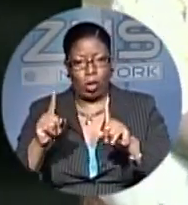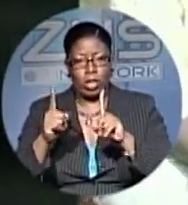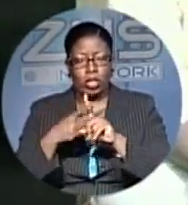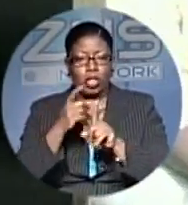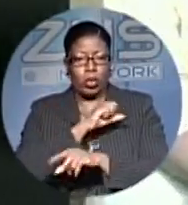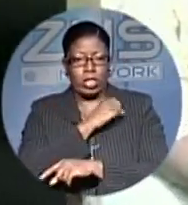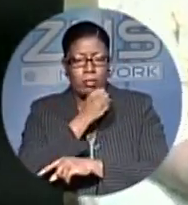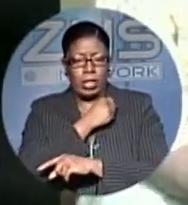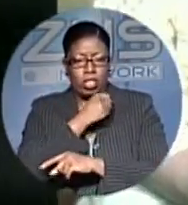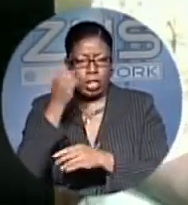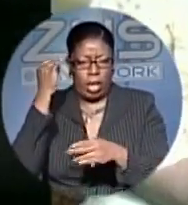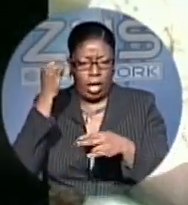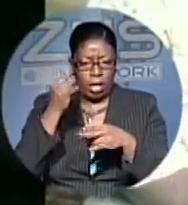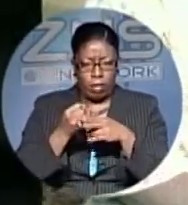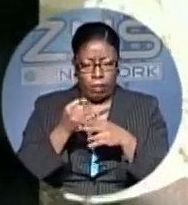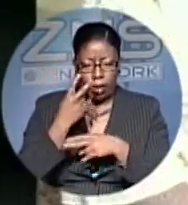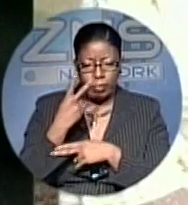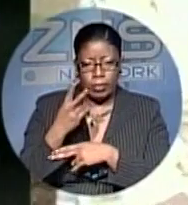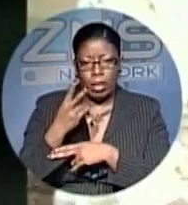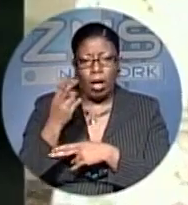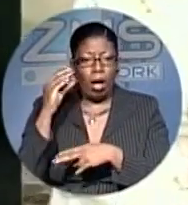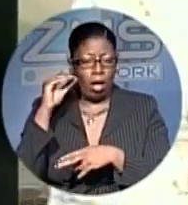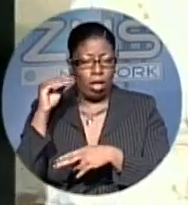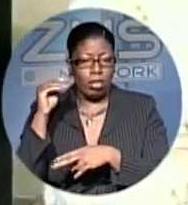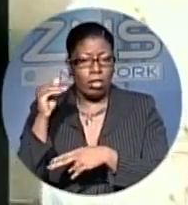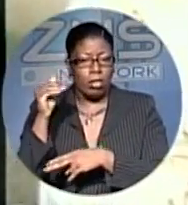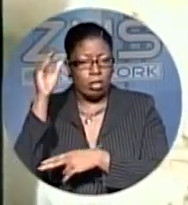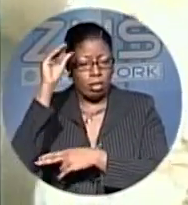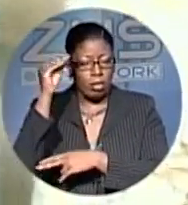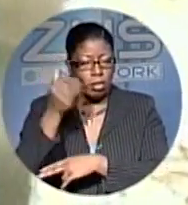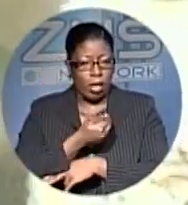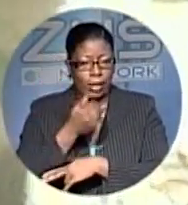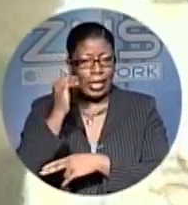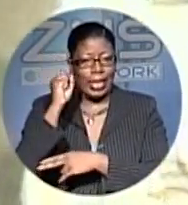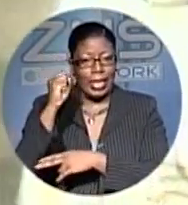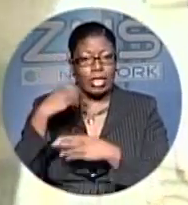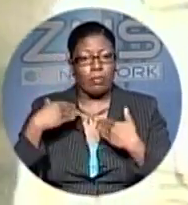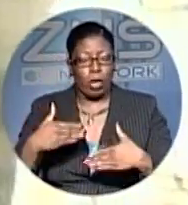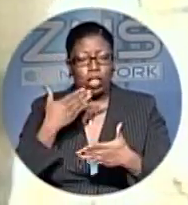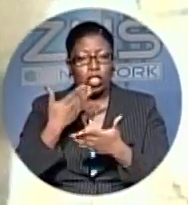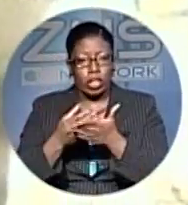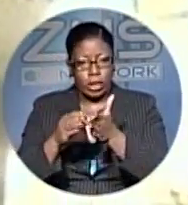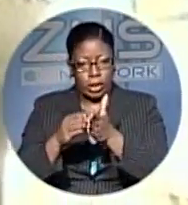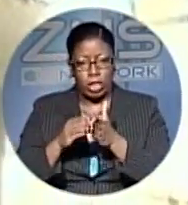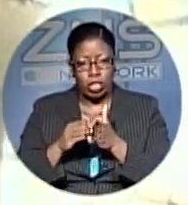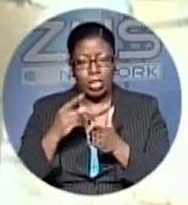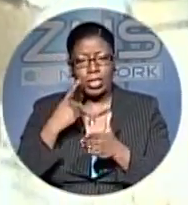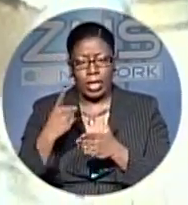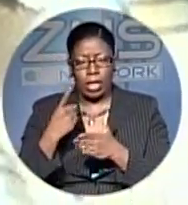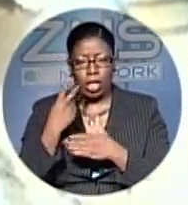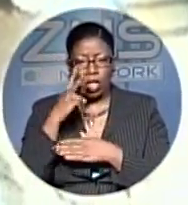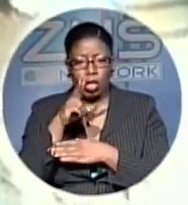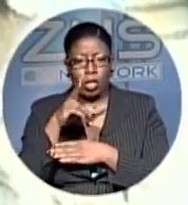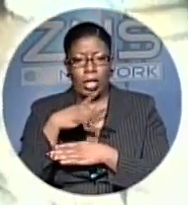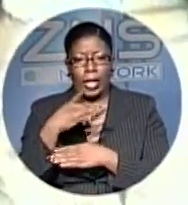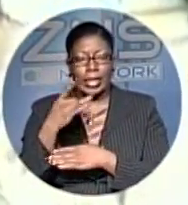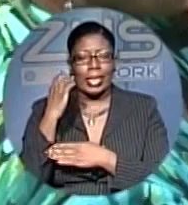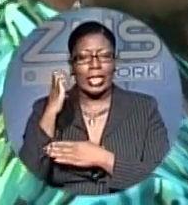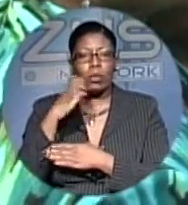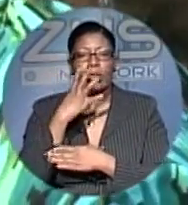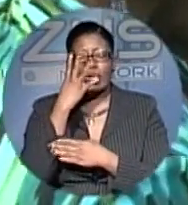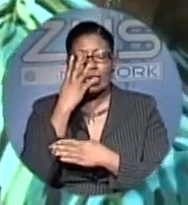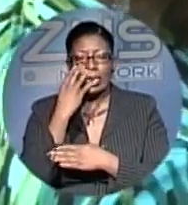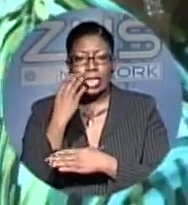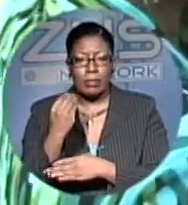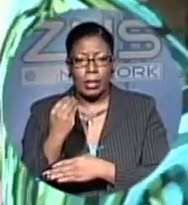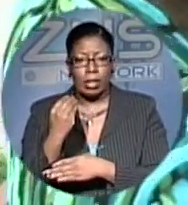she identified her son, Rico Brown, his body was in good condition. In fact, she said it appeared as if he was sleeping,